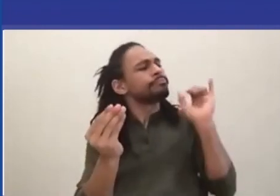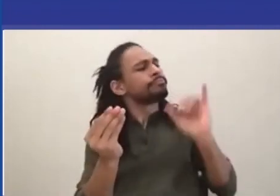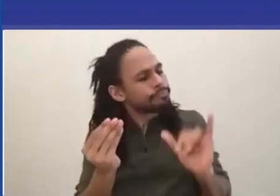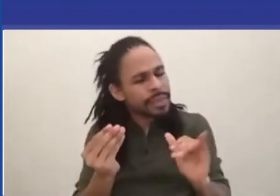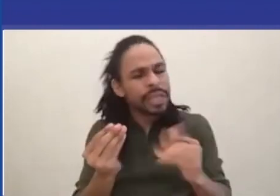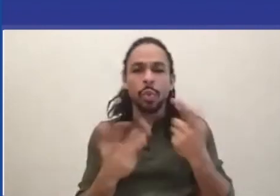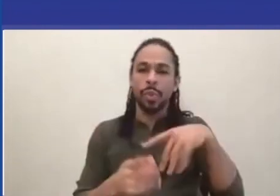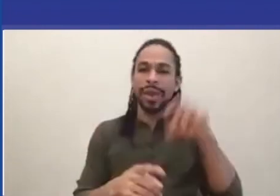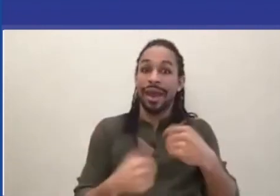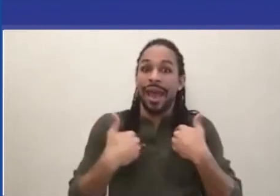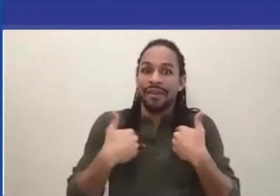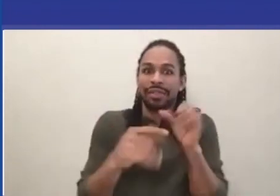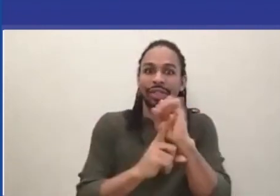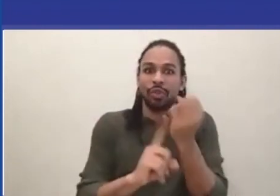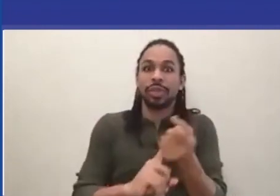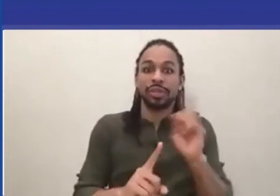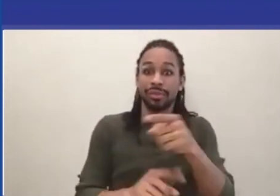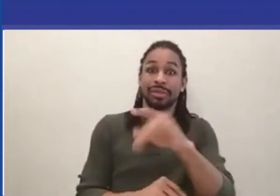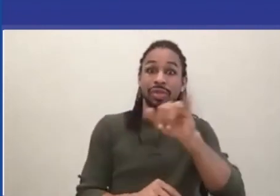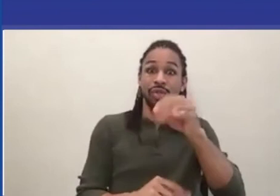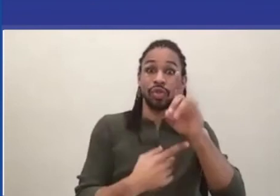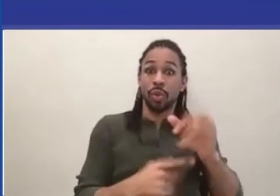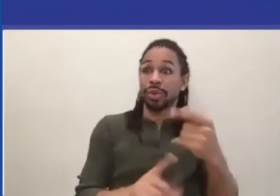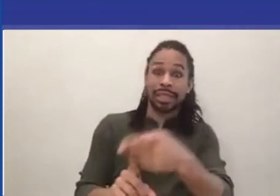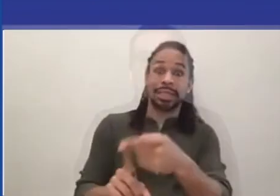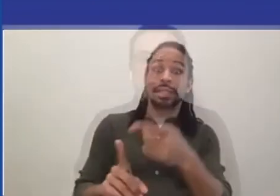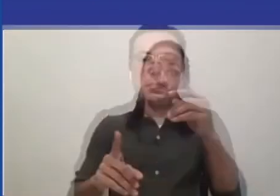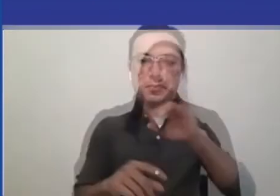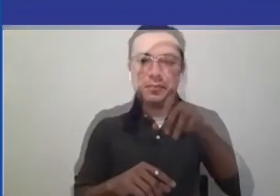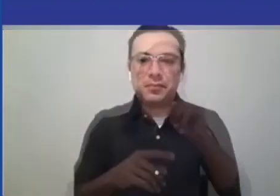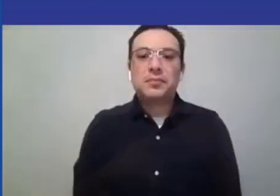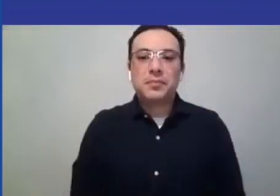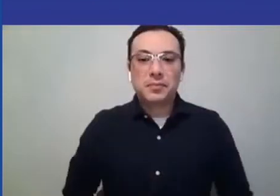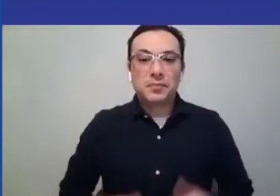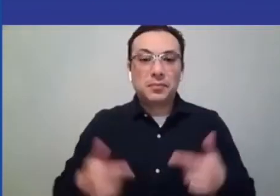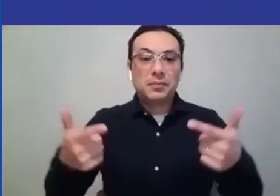San Francisco and we're here and we can do whatever